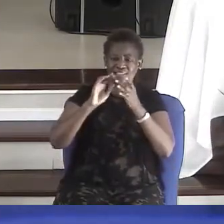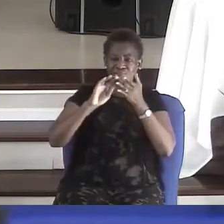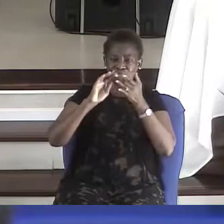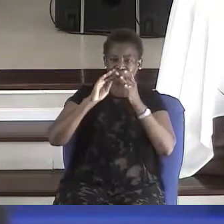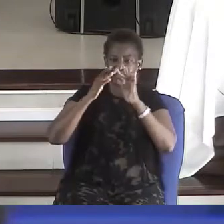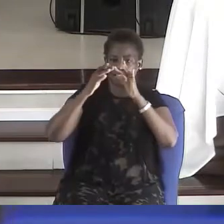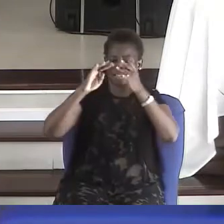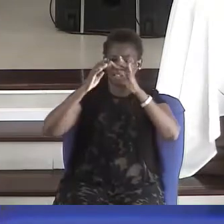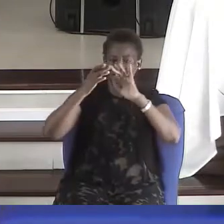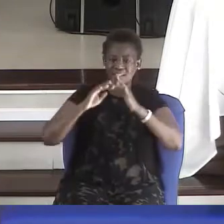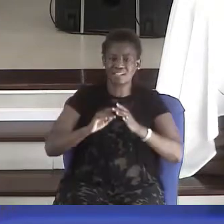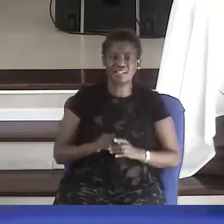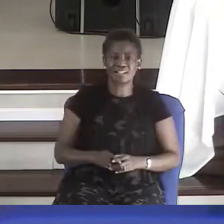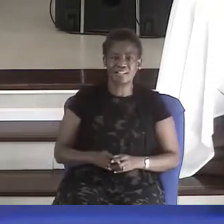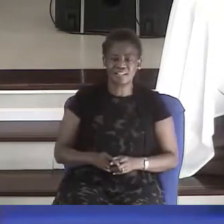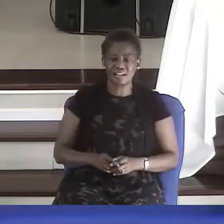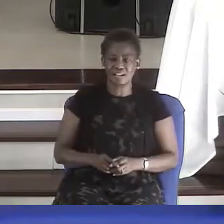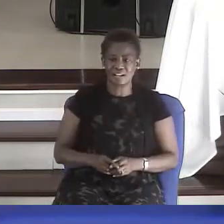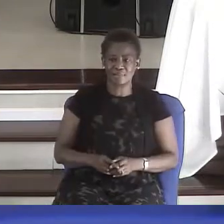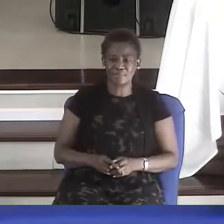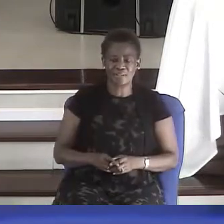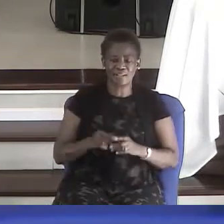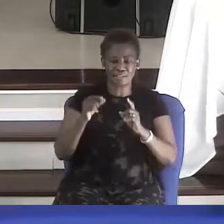on, my child.